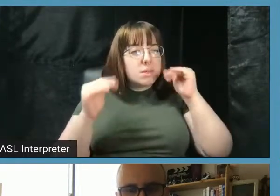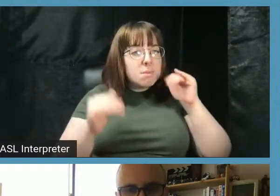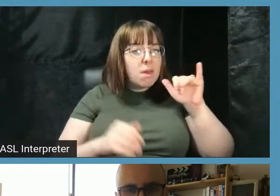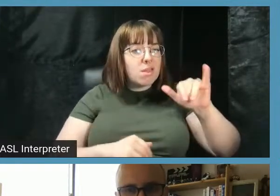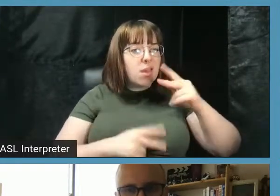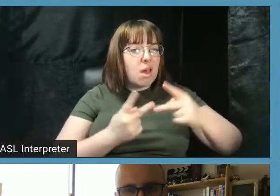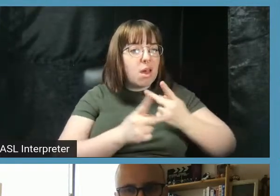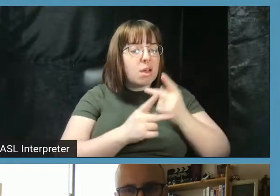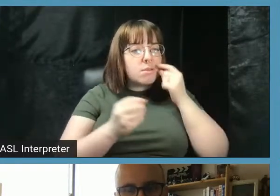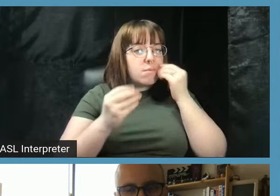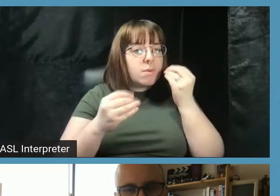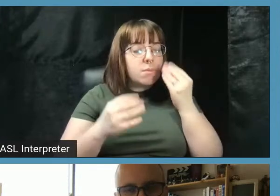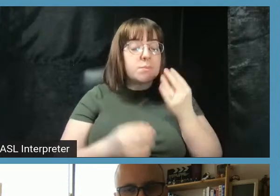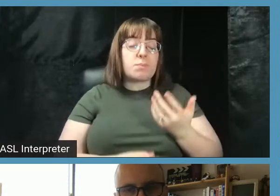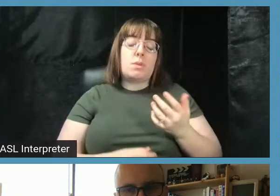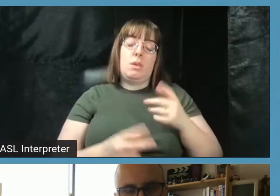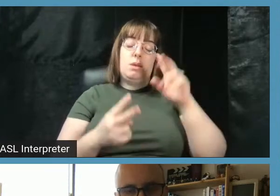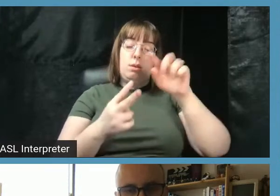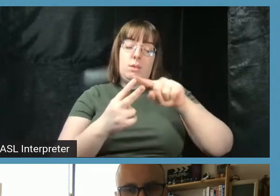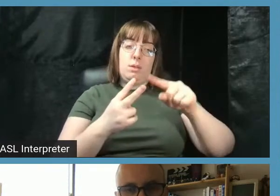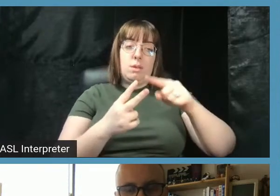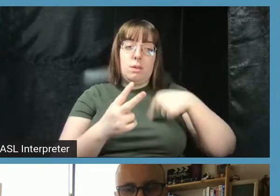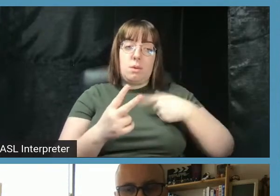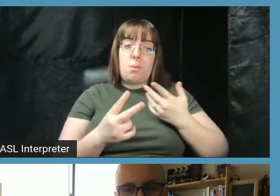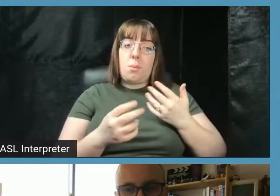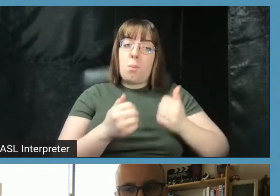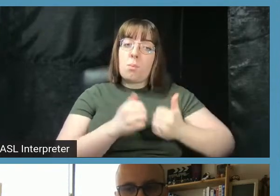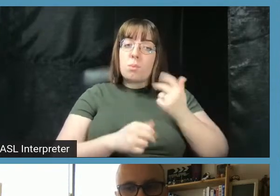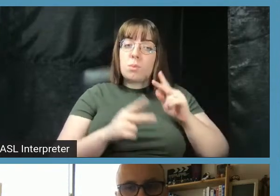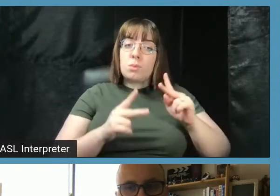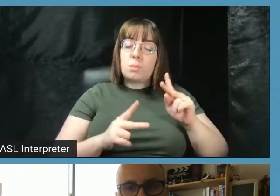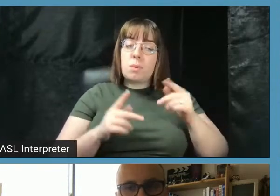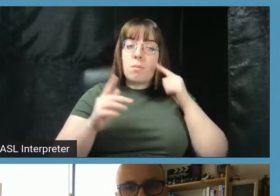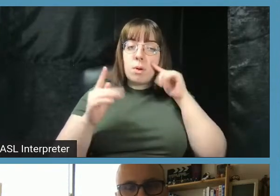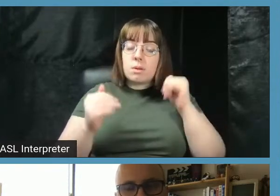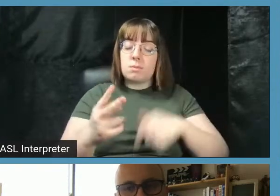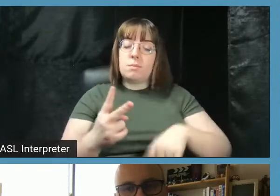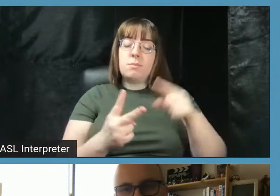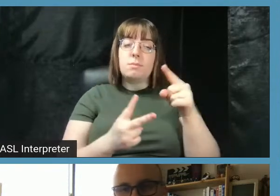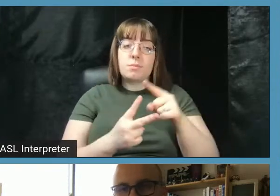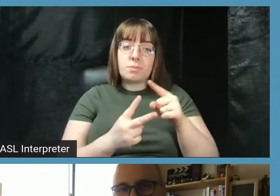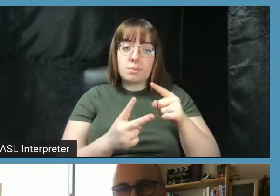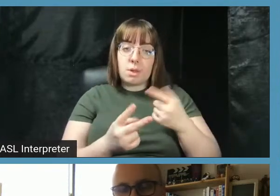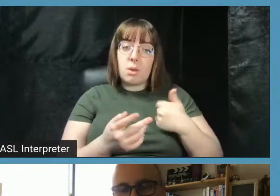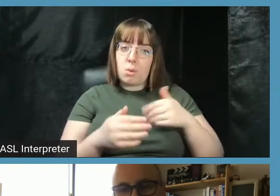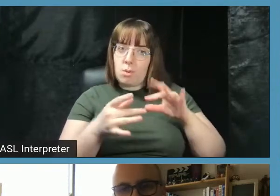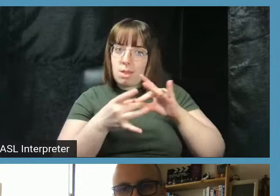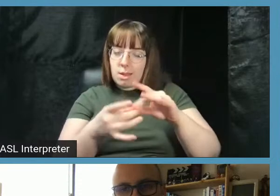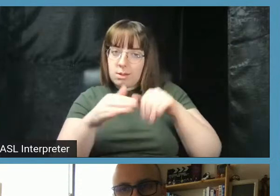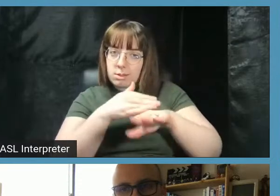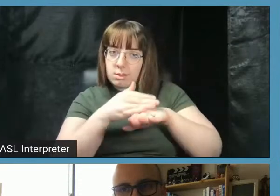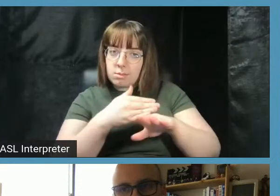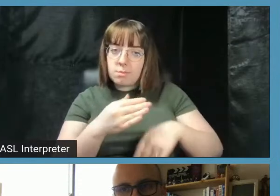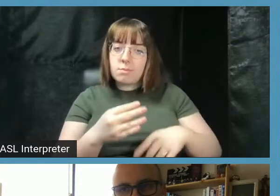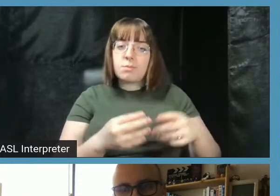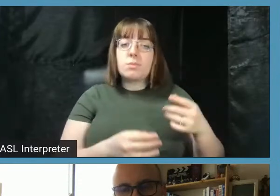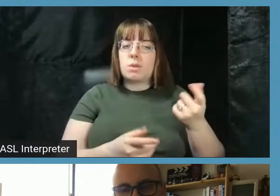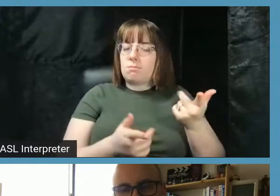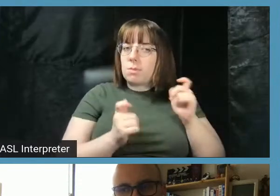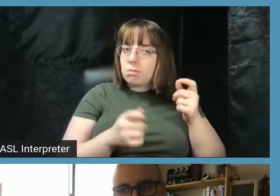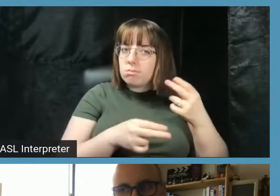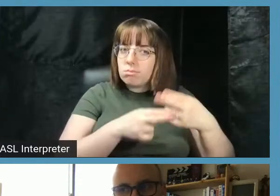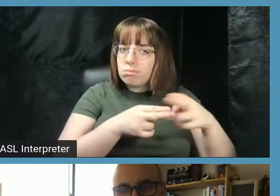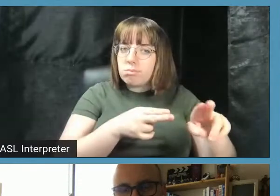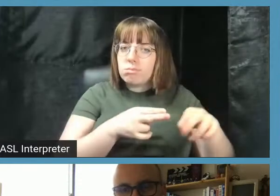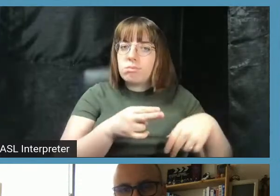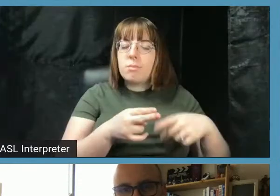are two things that most folks come to expect on websites about surfacing accessibility information. So really quickly,